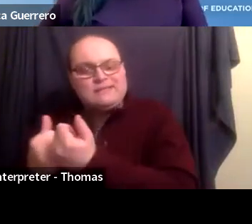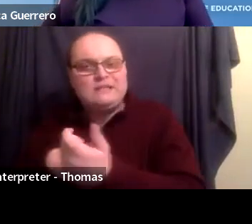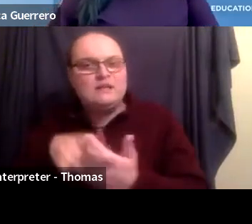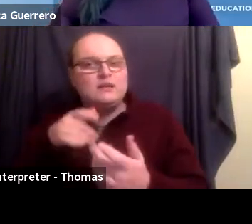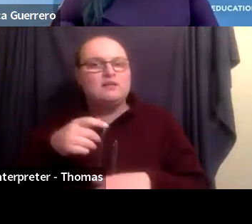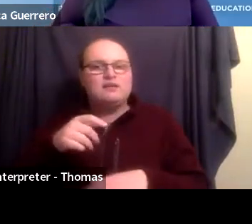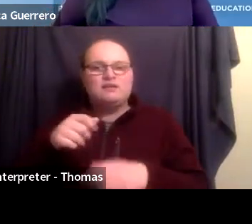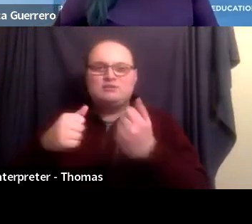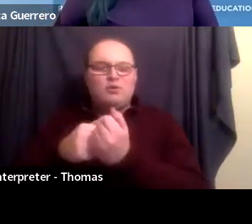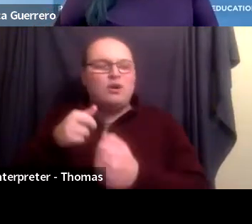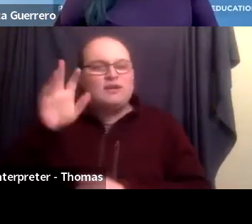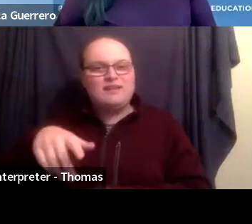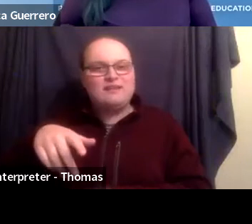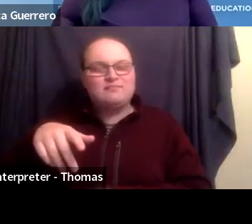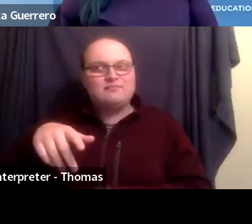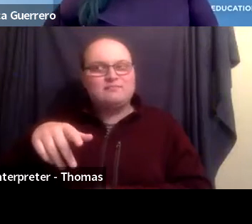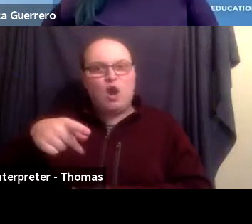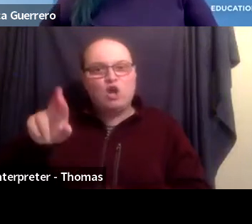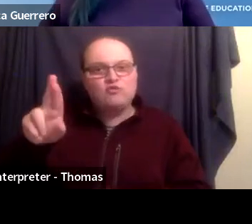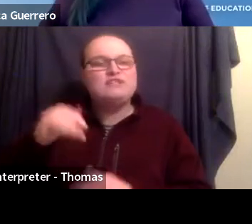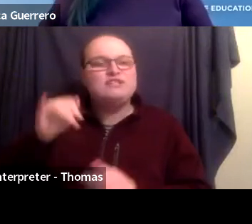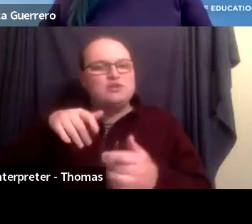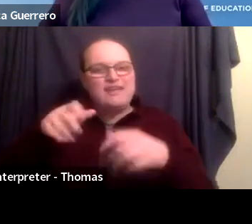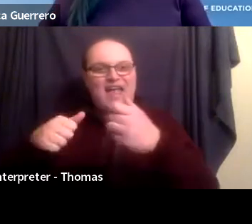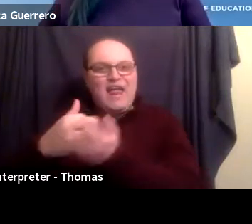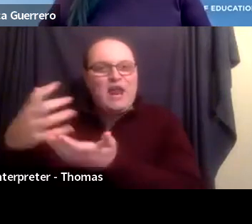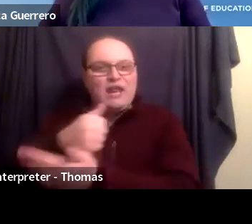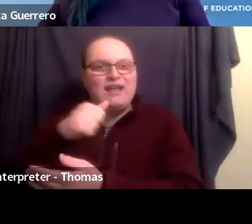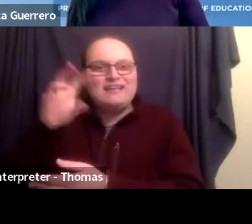$17,000 in 2 weeks, and you all should be